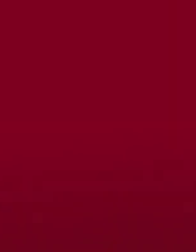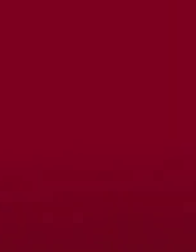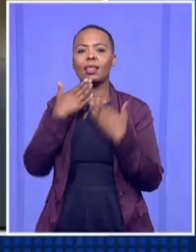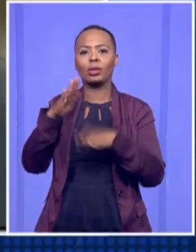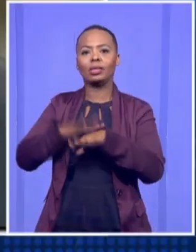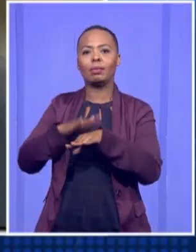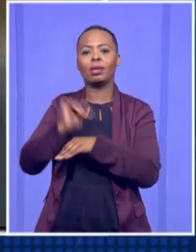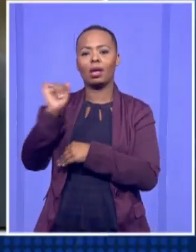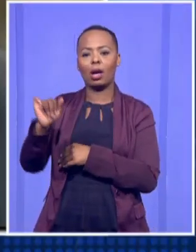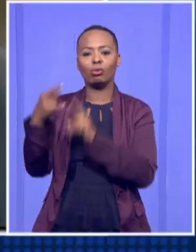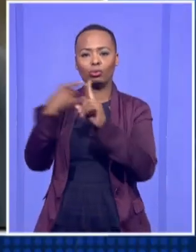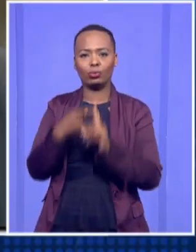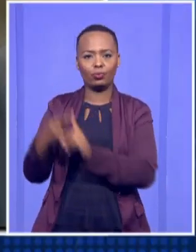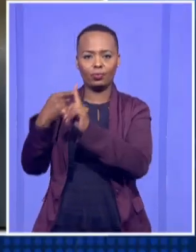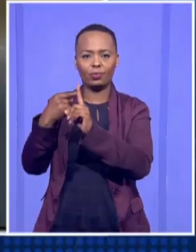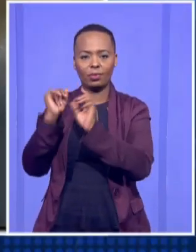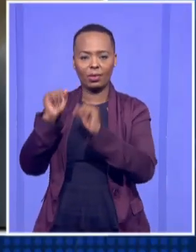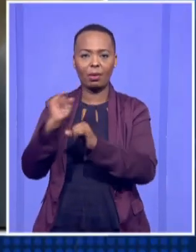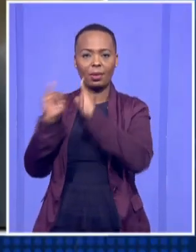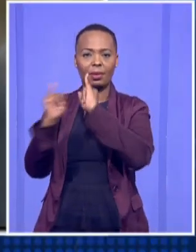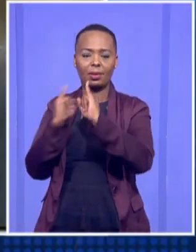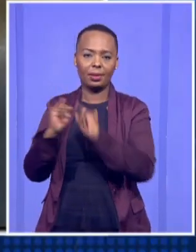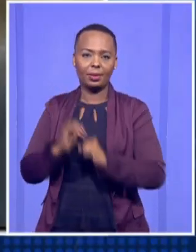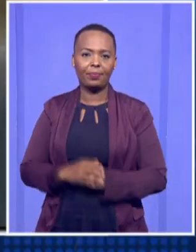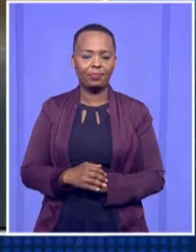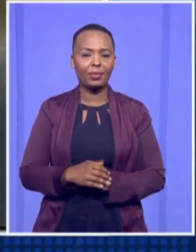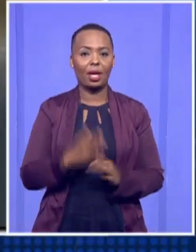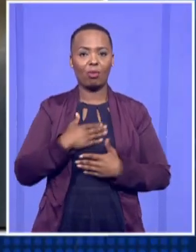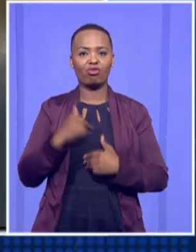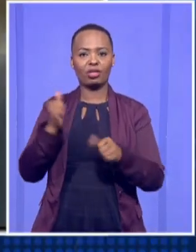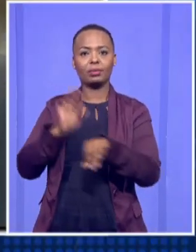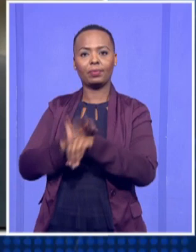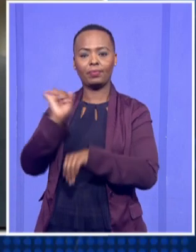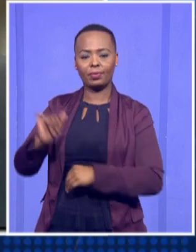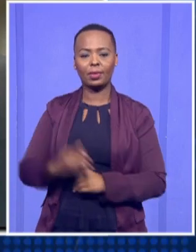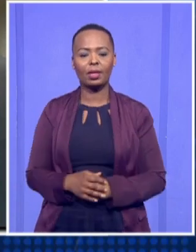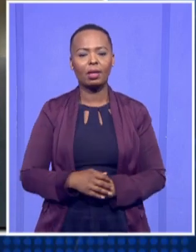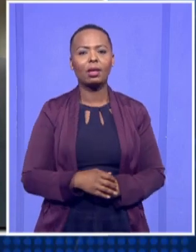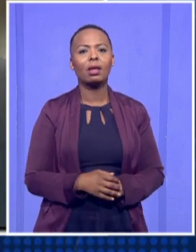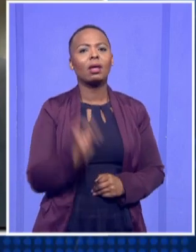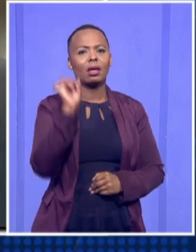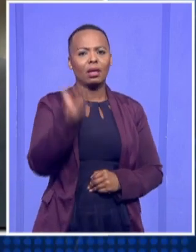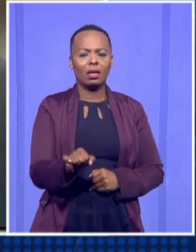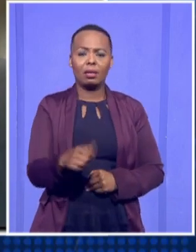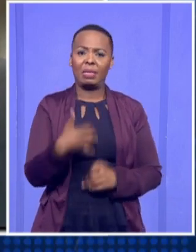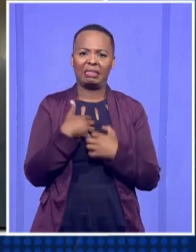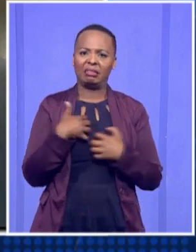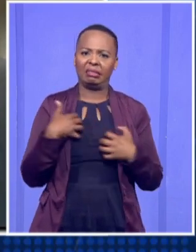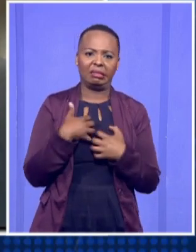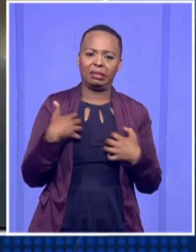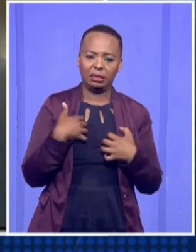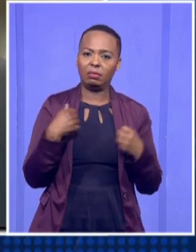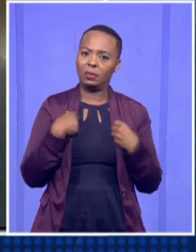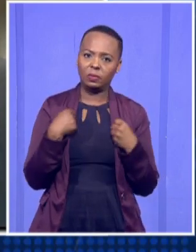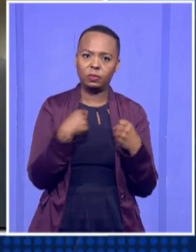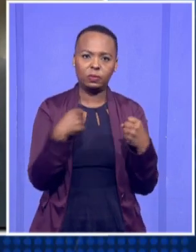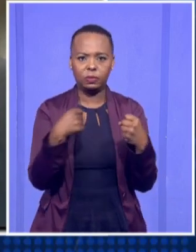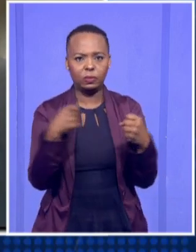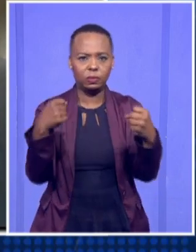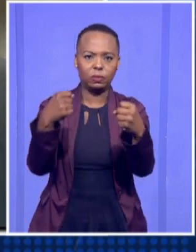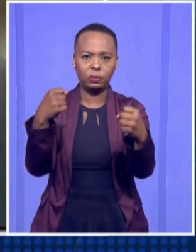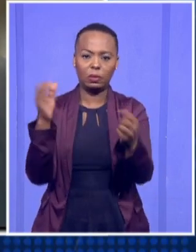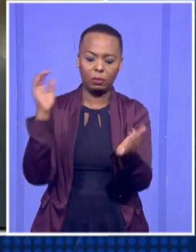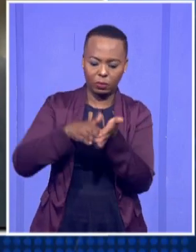really do appreciate it. Let's talk about, first of all, I was frustrated just driving to work this morning